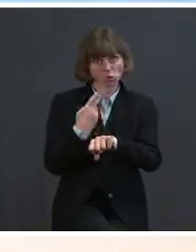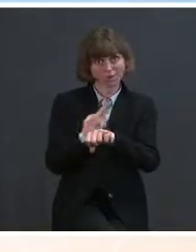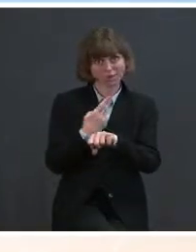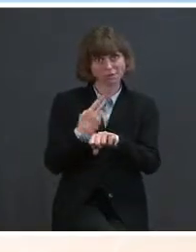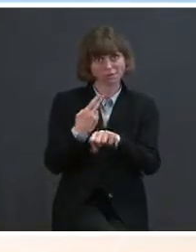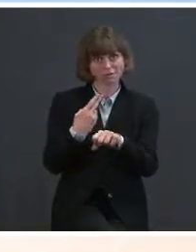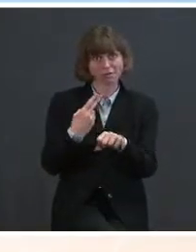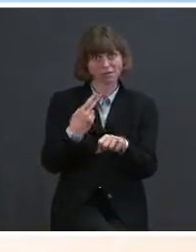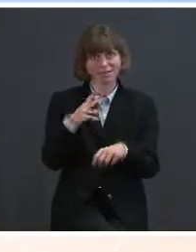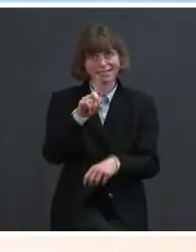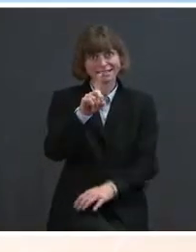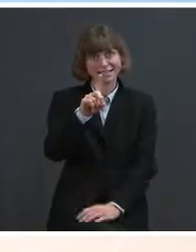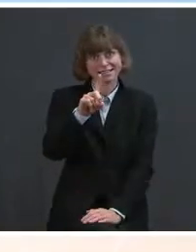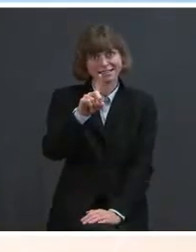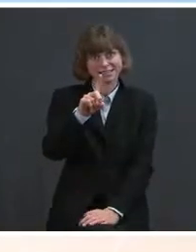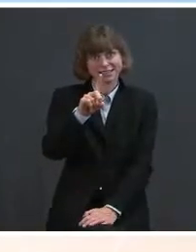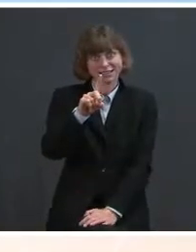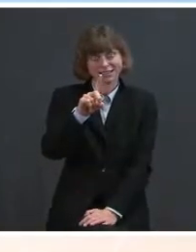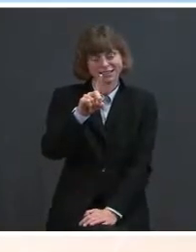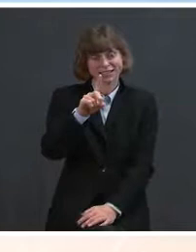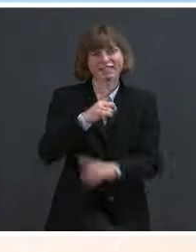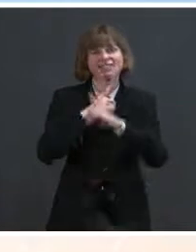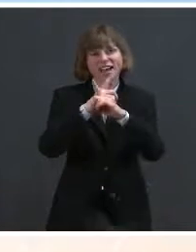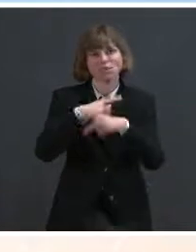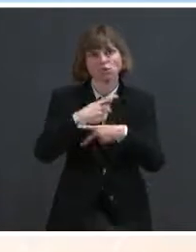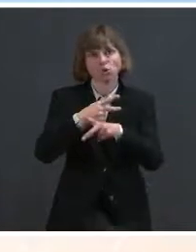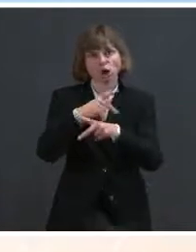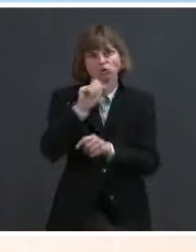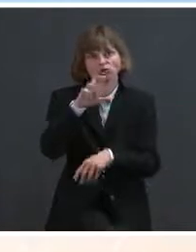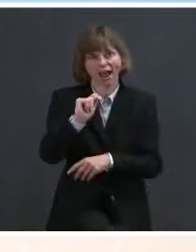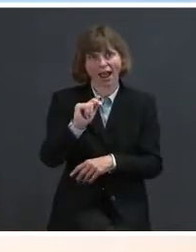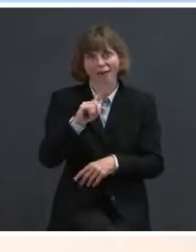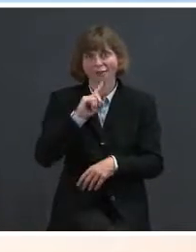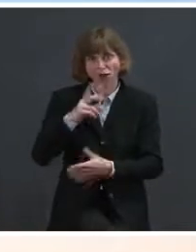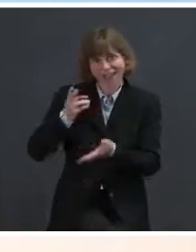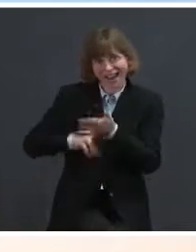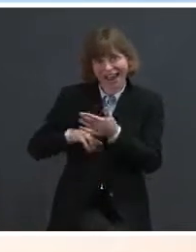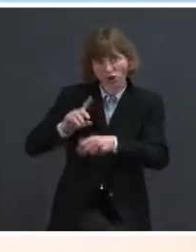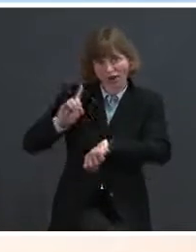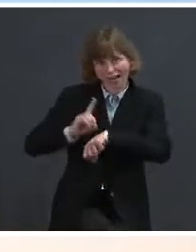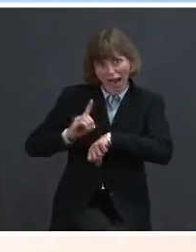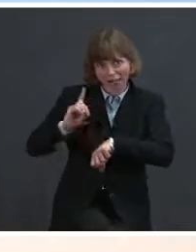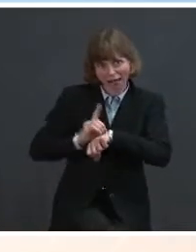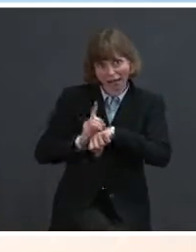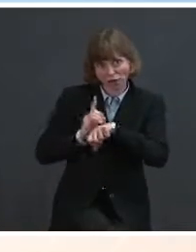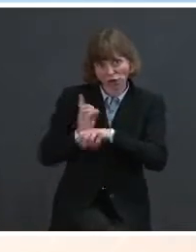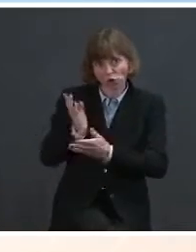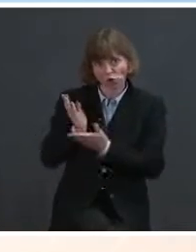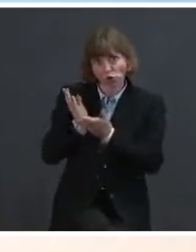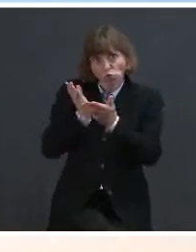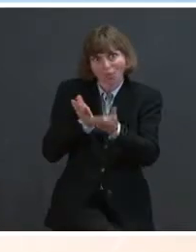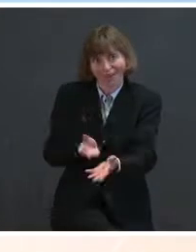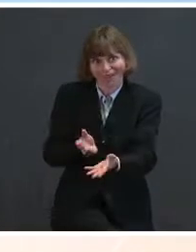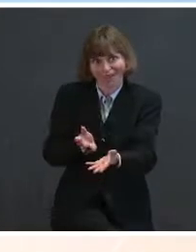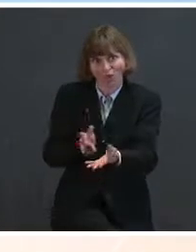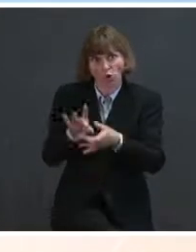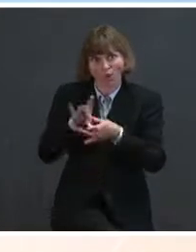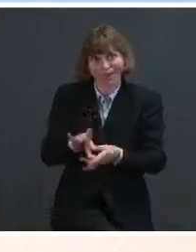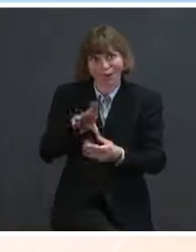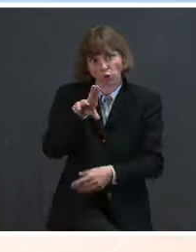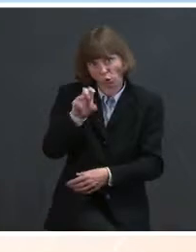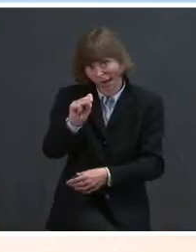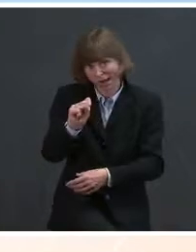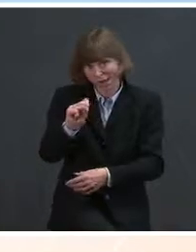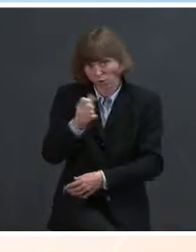enabled because of the Defense Production Act. There is a contract obligation to deliver on the U.S. doses and to fulfill